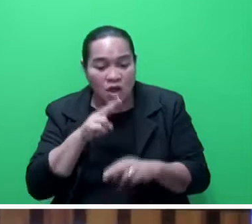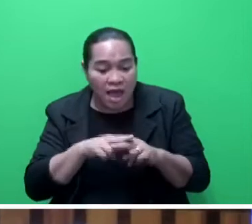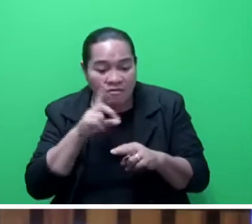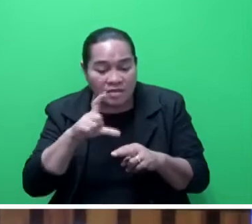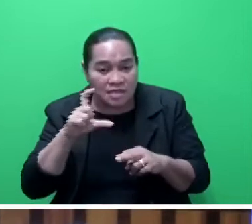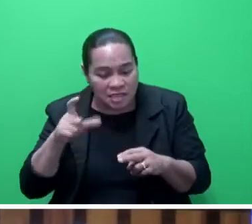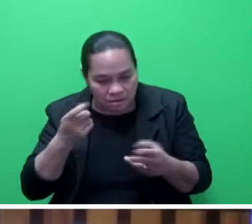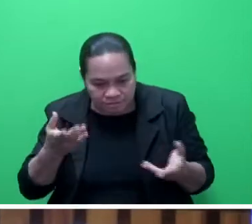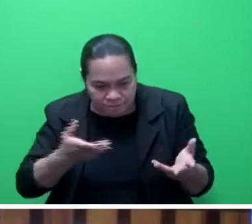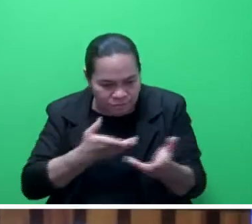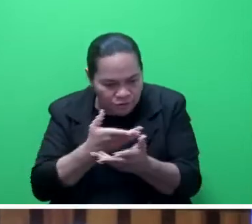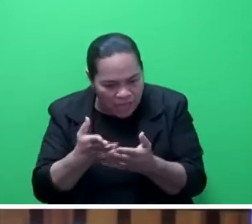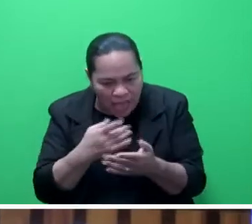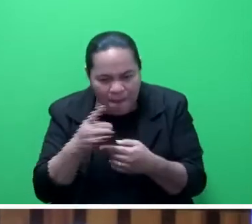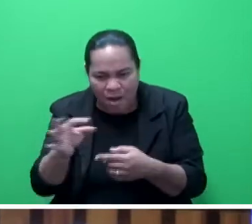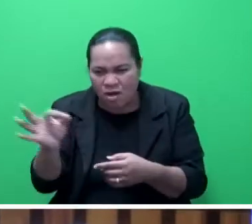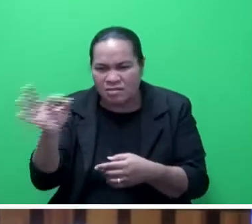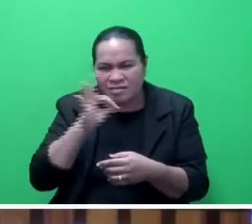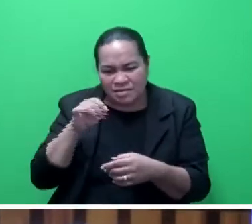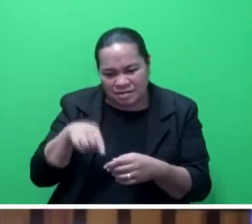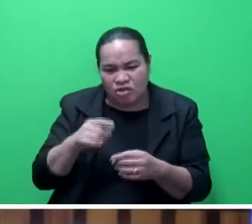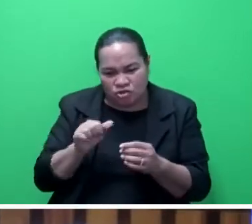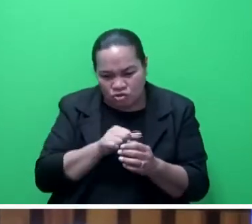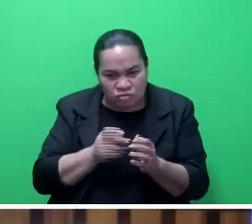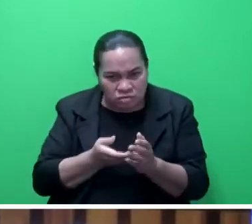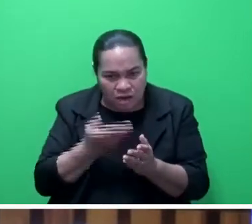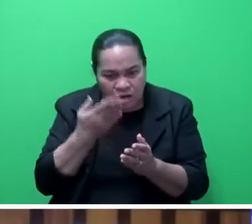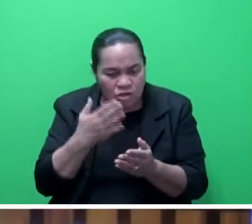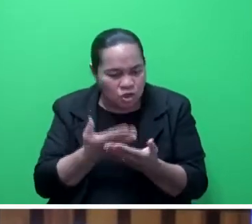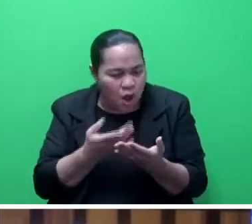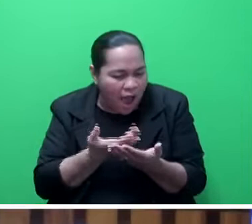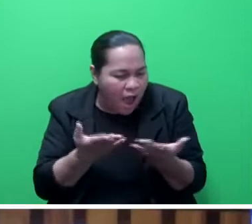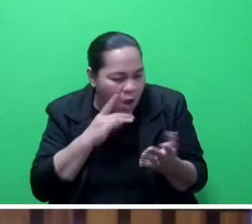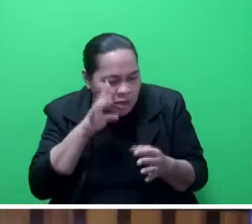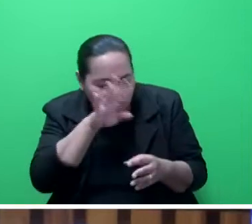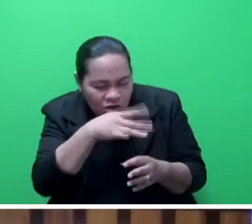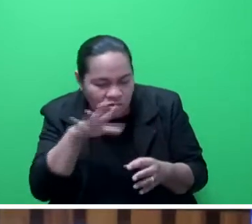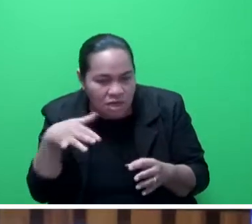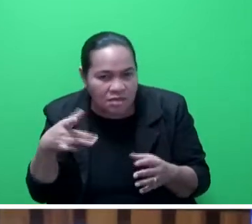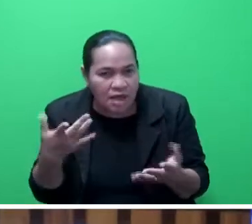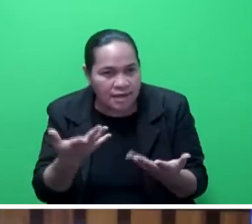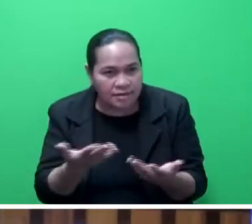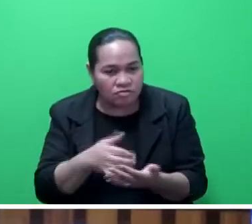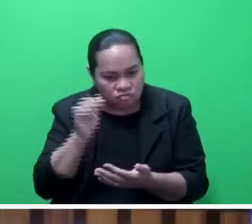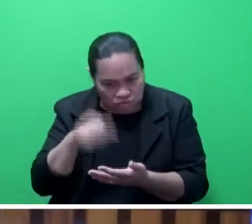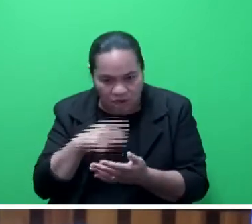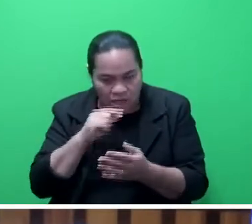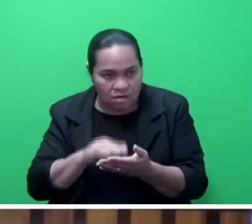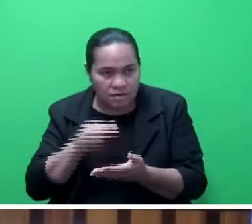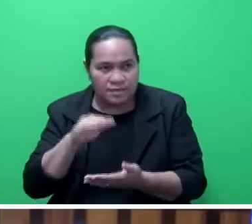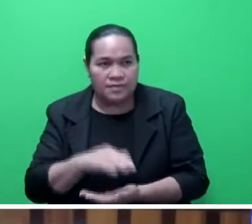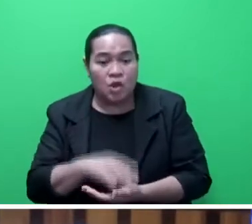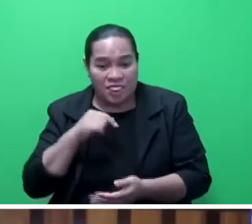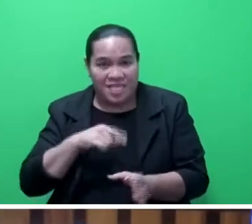for price increase, bearing in mind the current market conditions and submissions, and decided to set a new price on 20th January of this